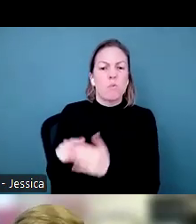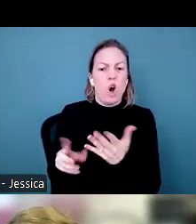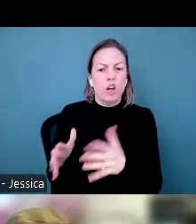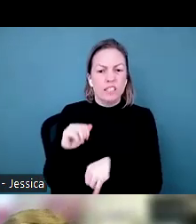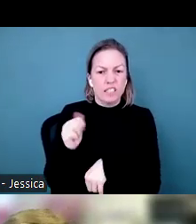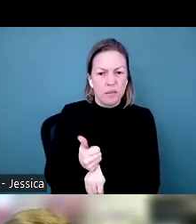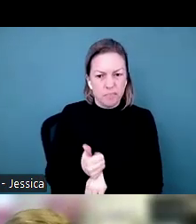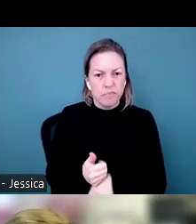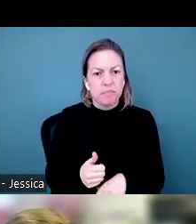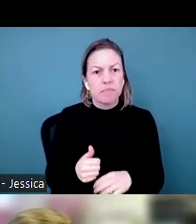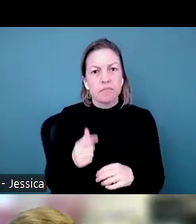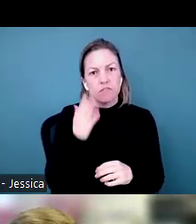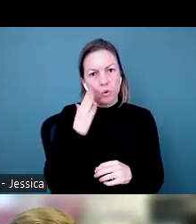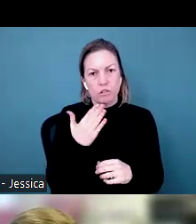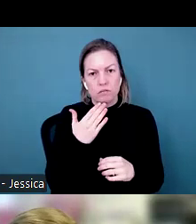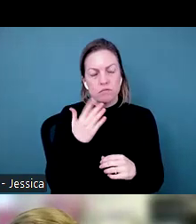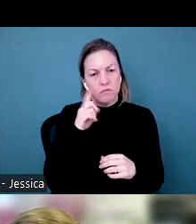slide.